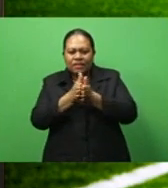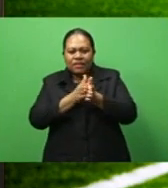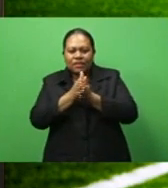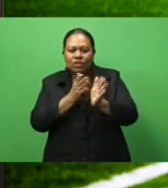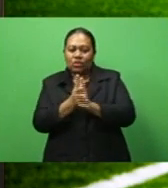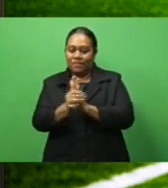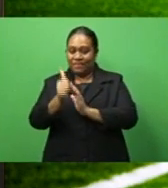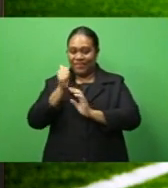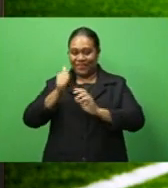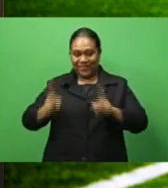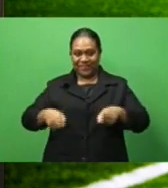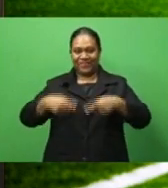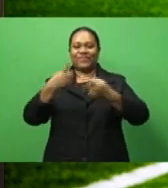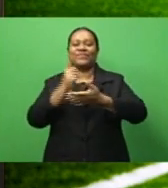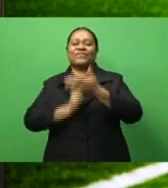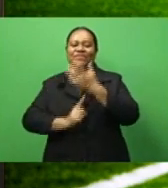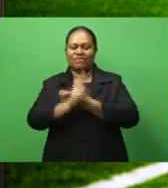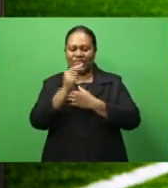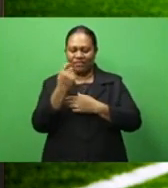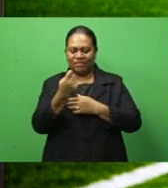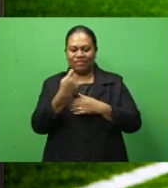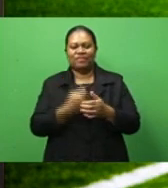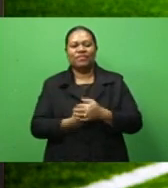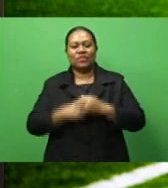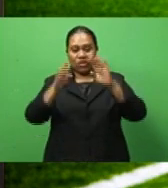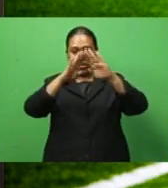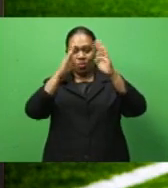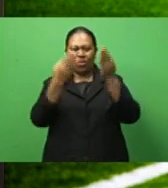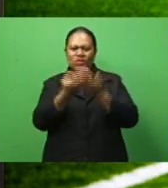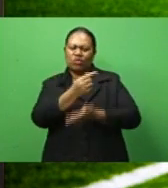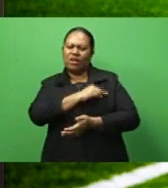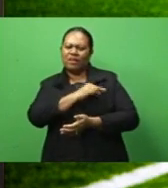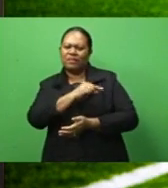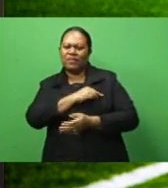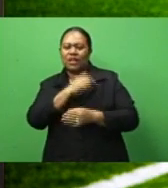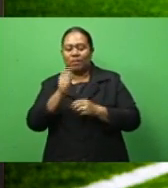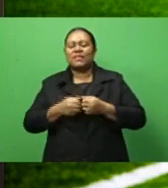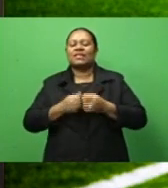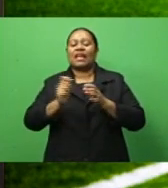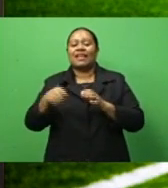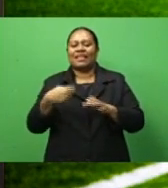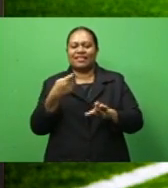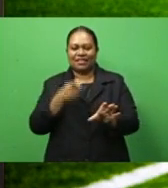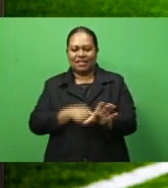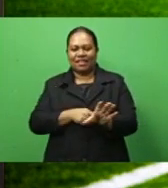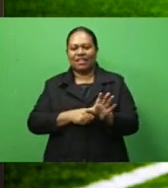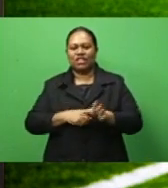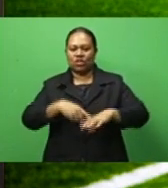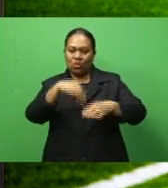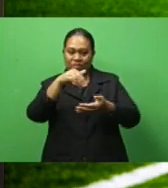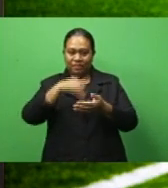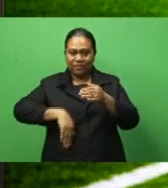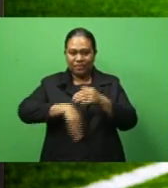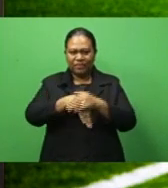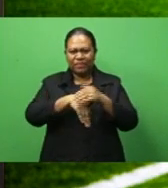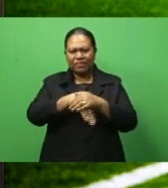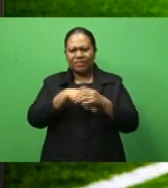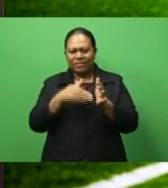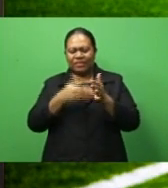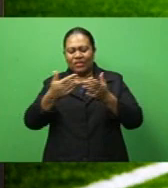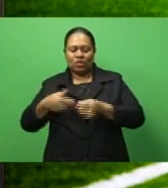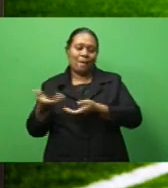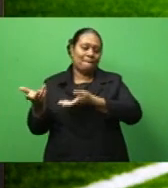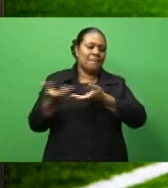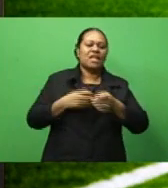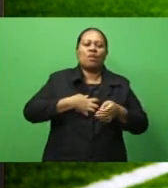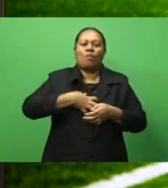to competition for national reps, with the World Cup qualifiers to begin next year. The Fiji FA hopes to get players playing as many